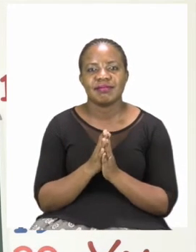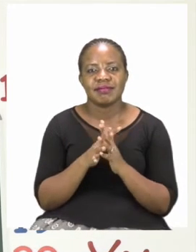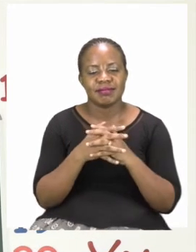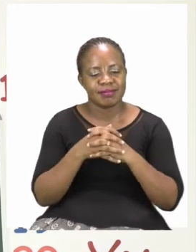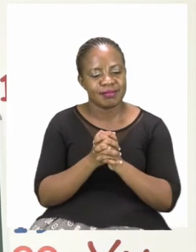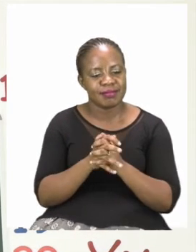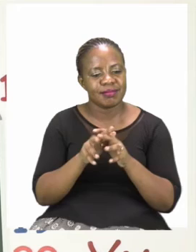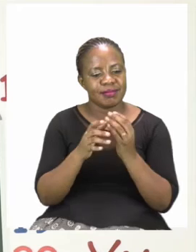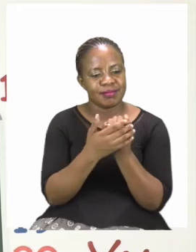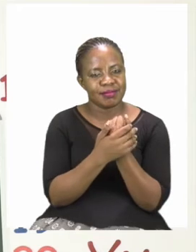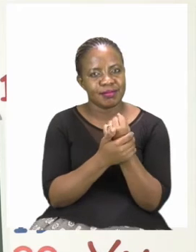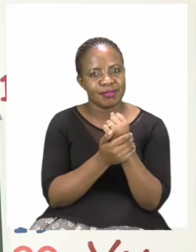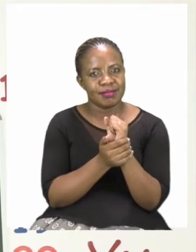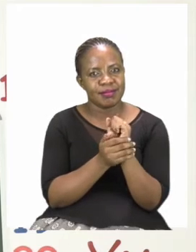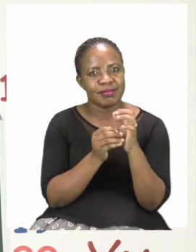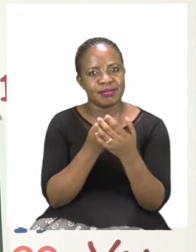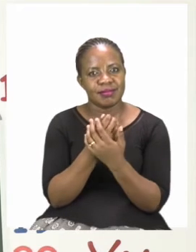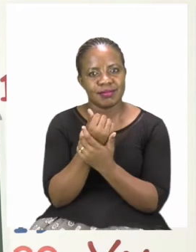go